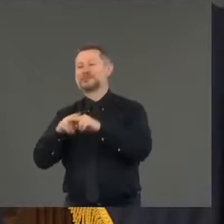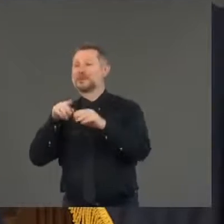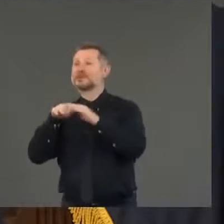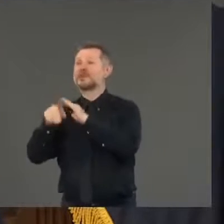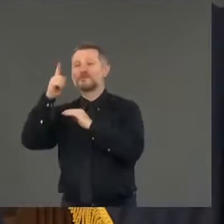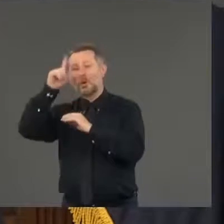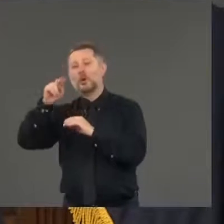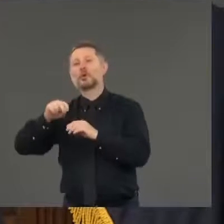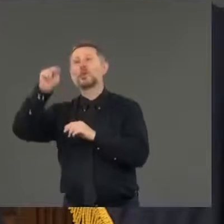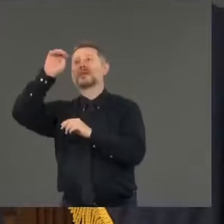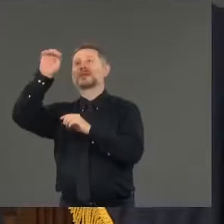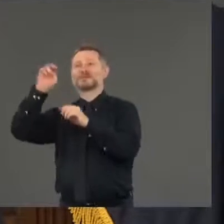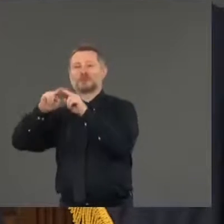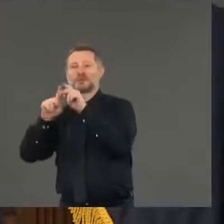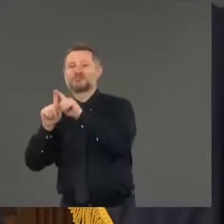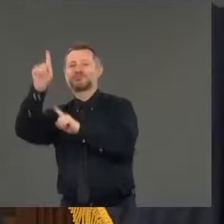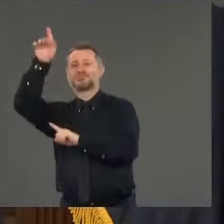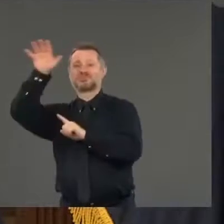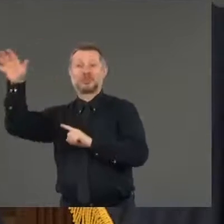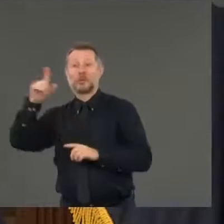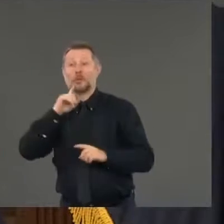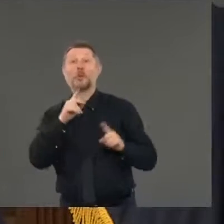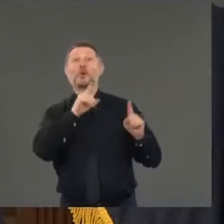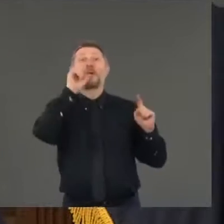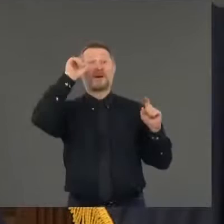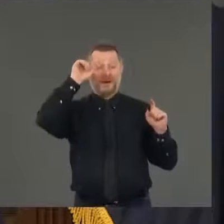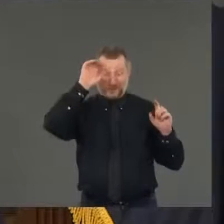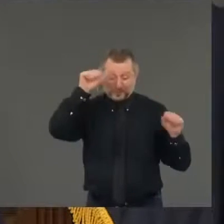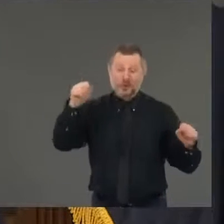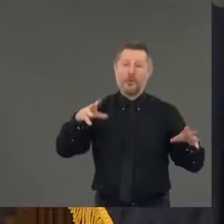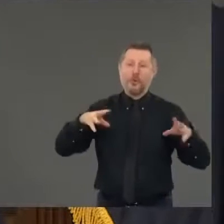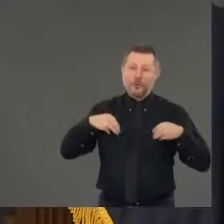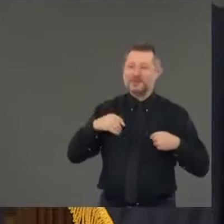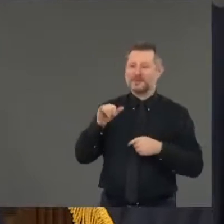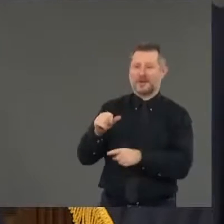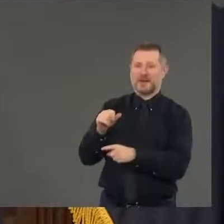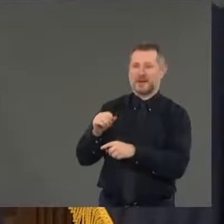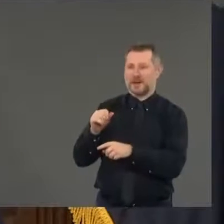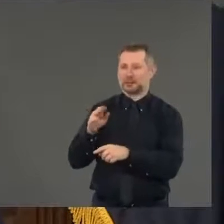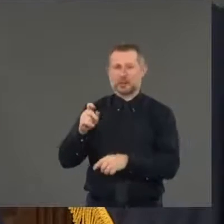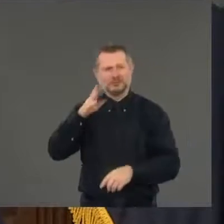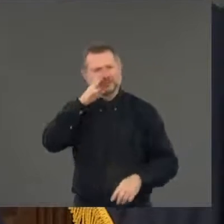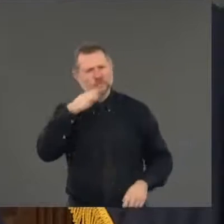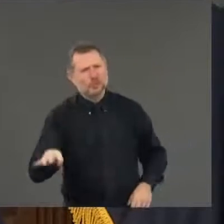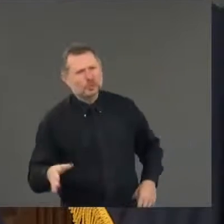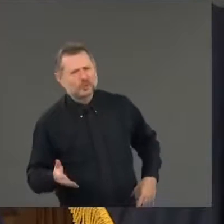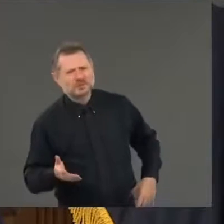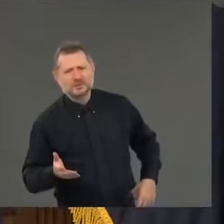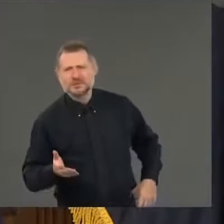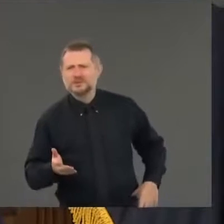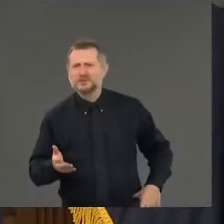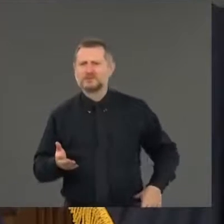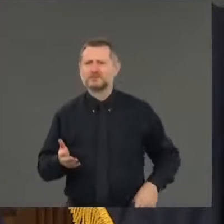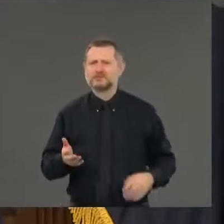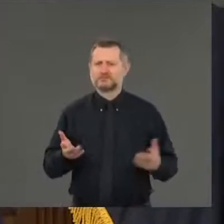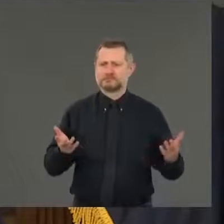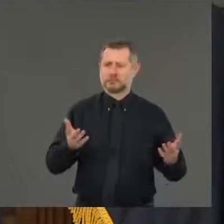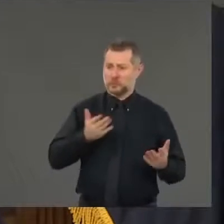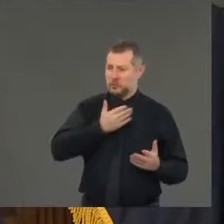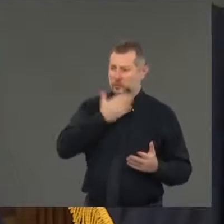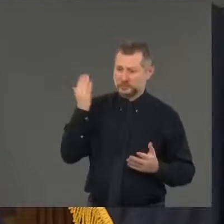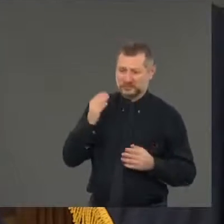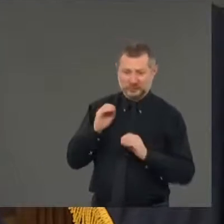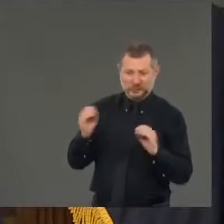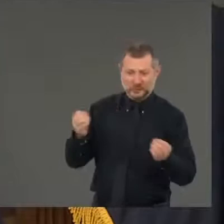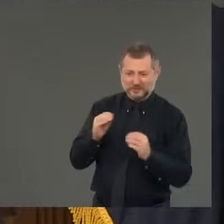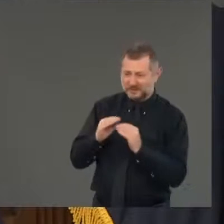company he owns, Amtrak, says the tunnels have to be fixed. Not to fix those tunnels that